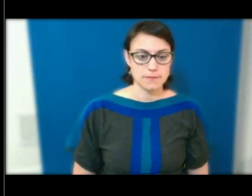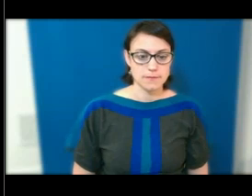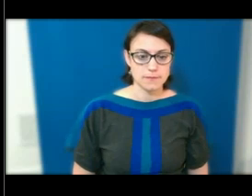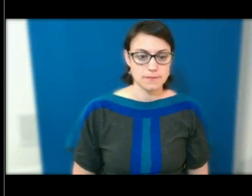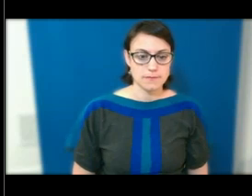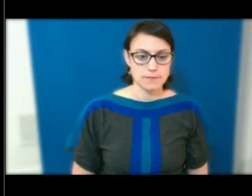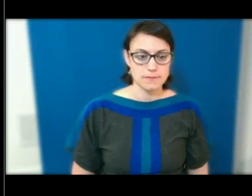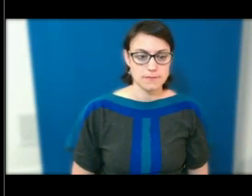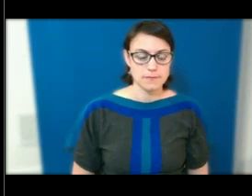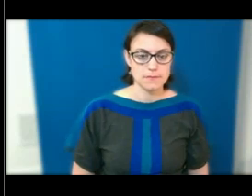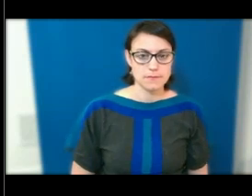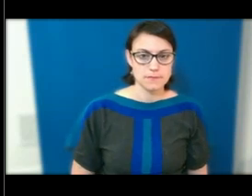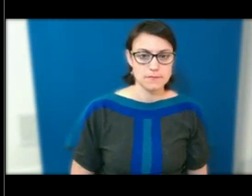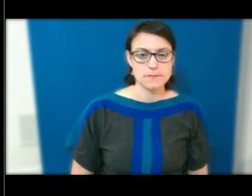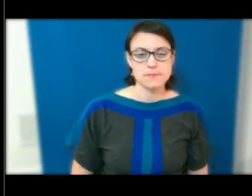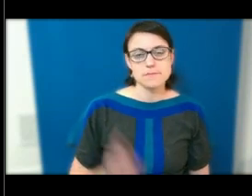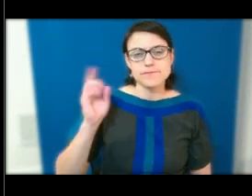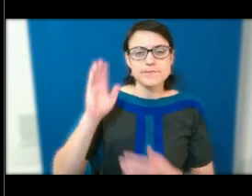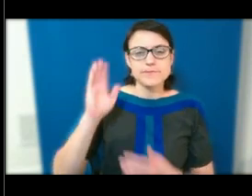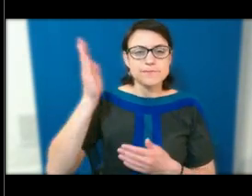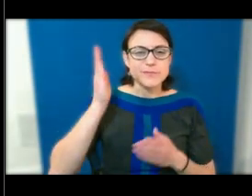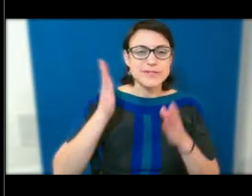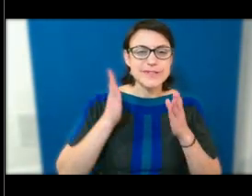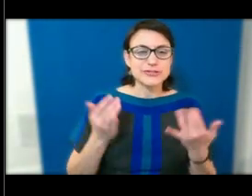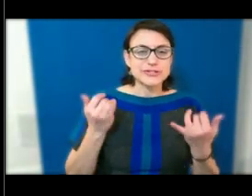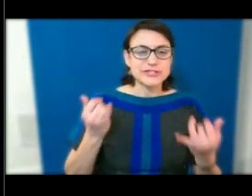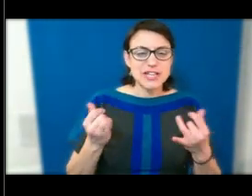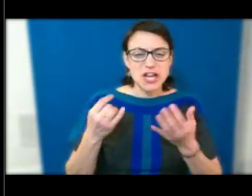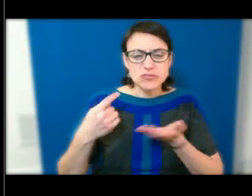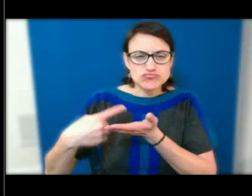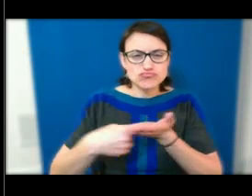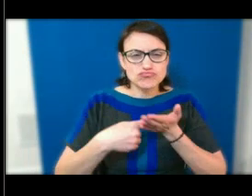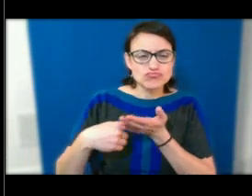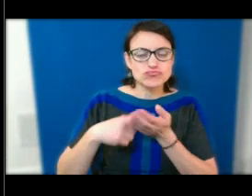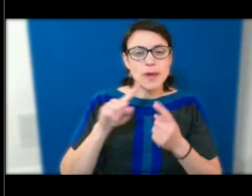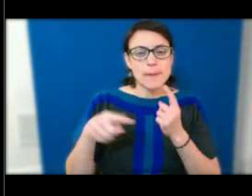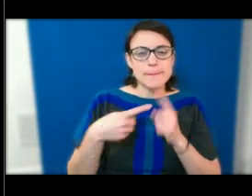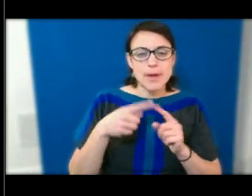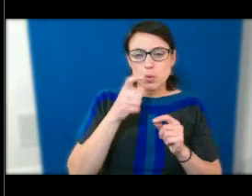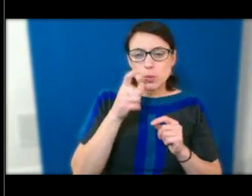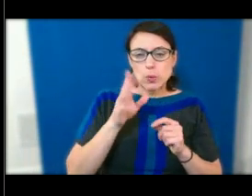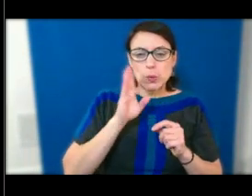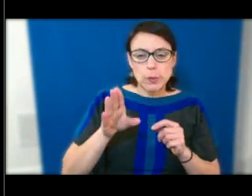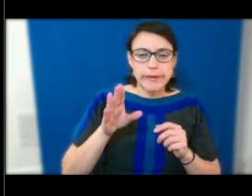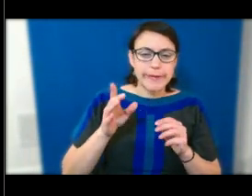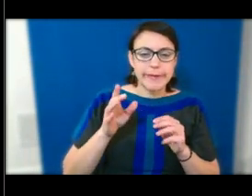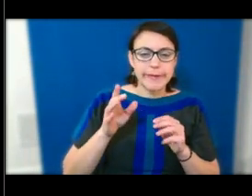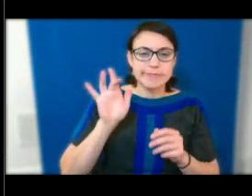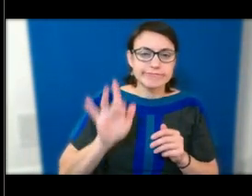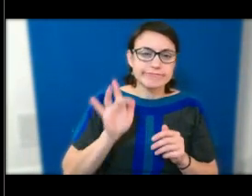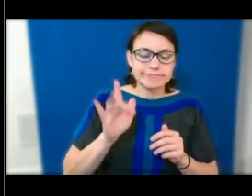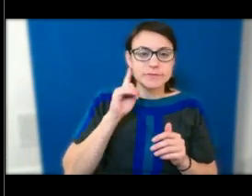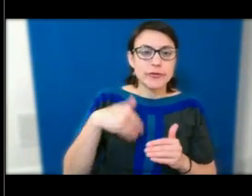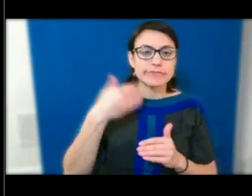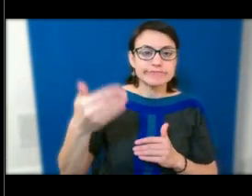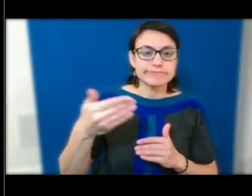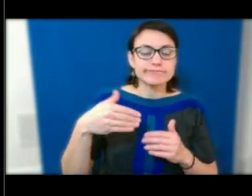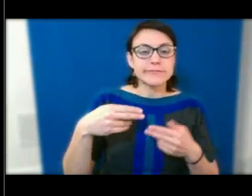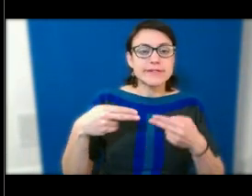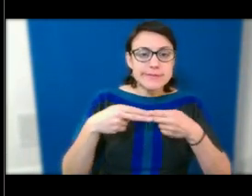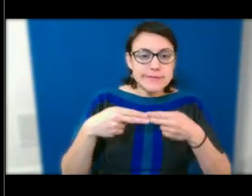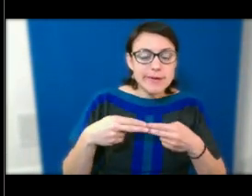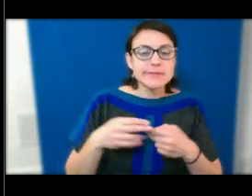to say like next slide and Gotcha. stuff. Okay. This is like Thank you. and then this mic has